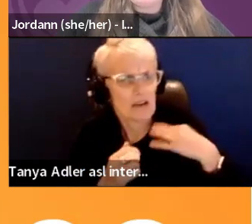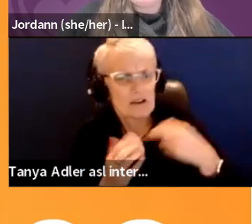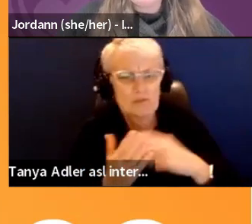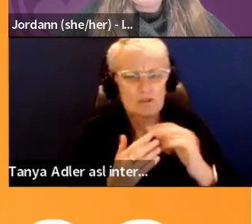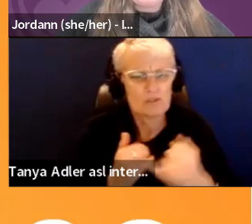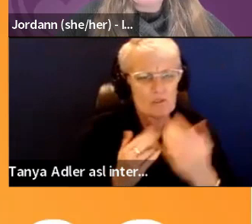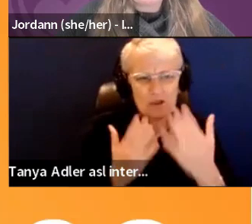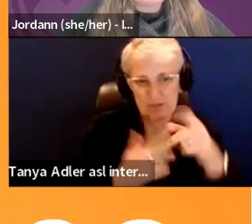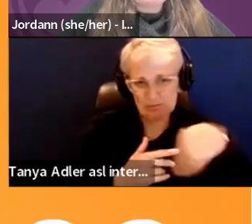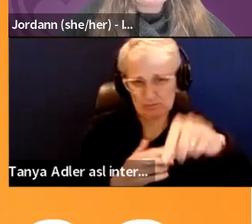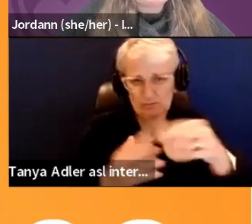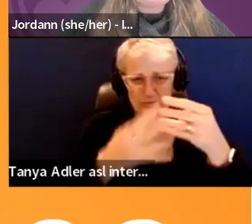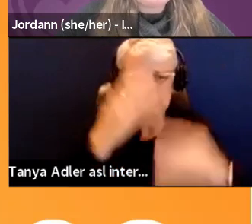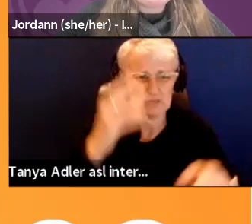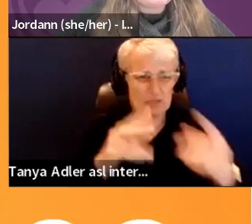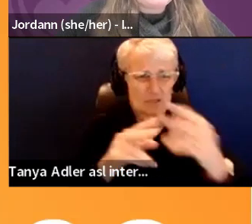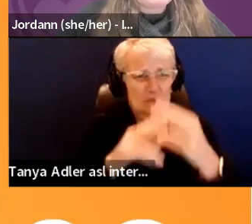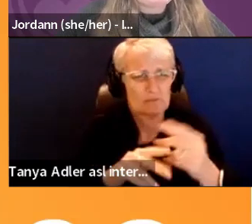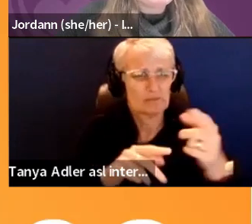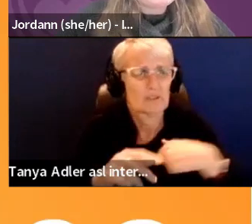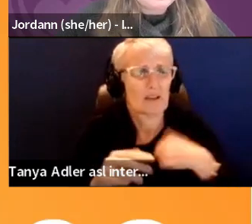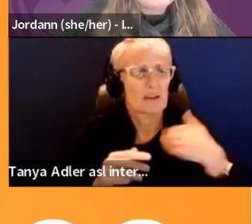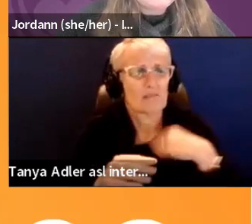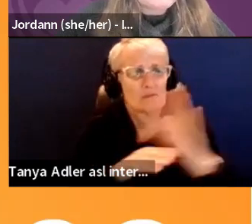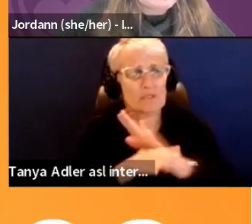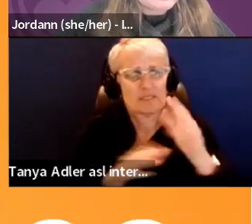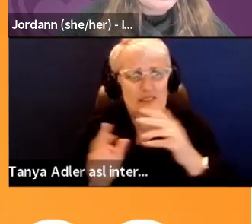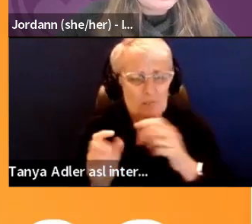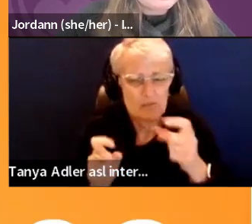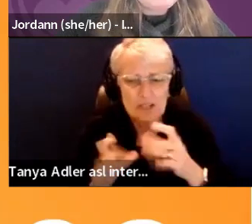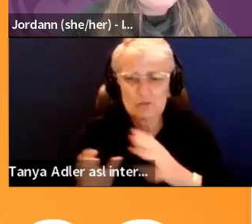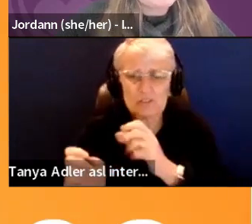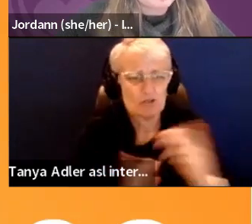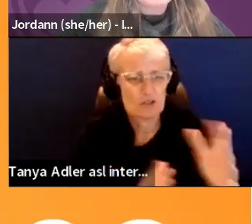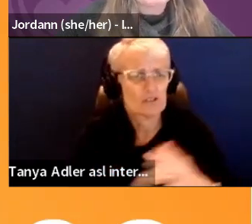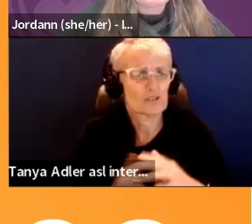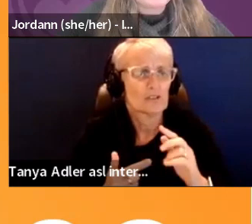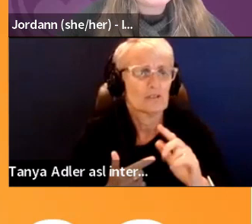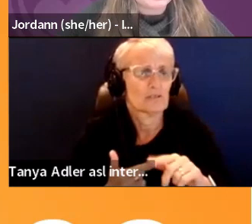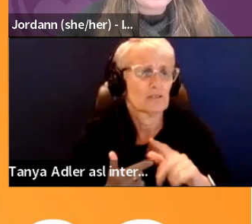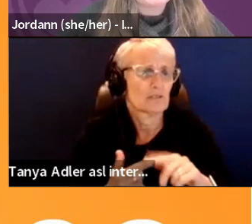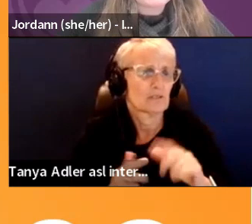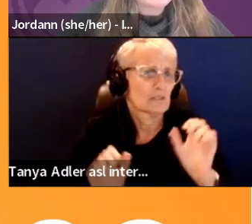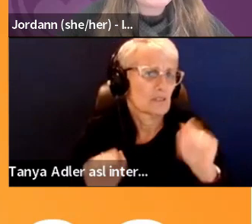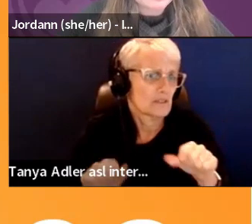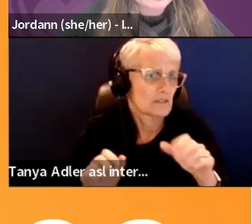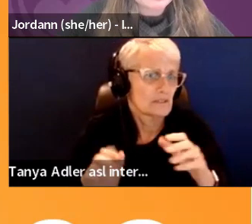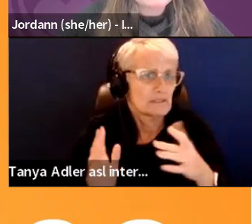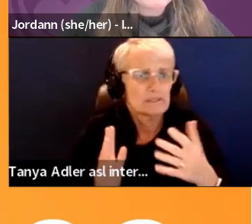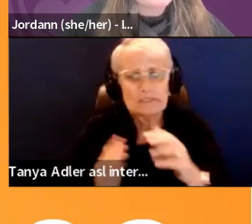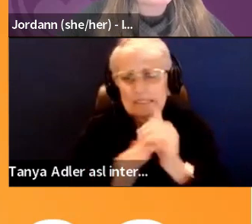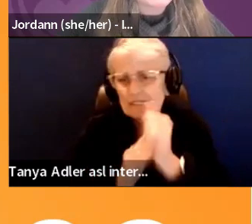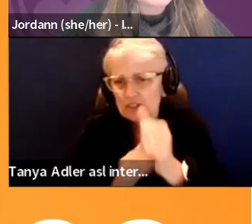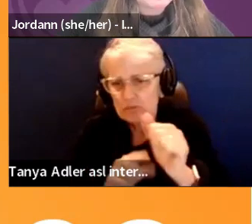might help. So I'll just mention a few. We have business management and strategy. Your project could be focused on leadership